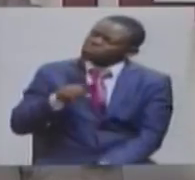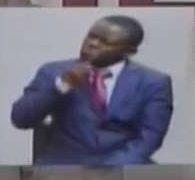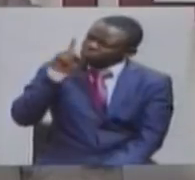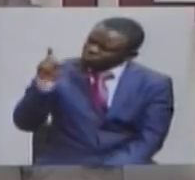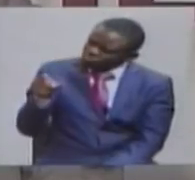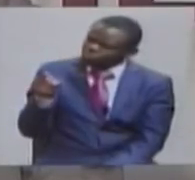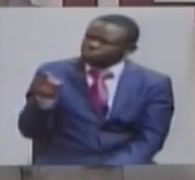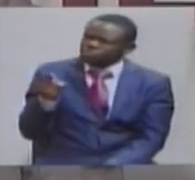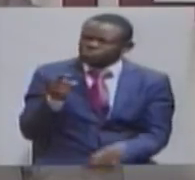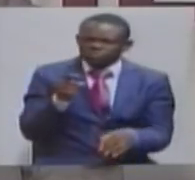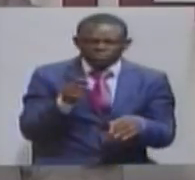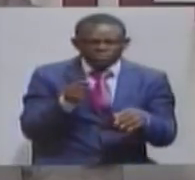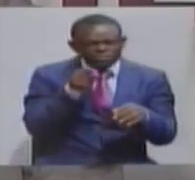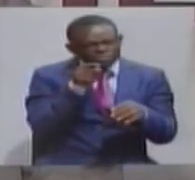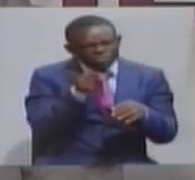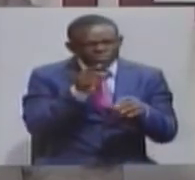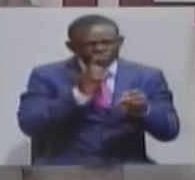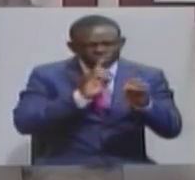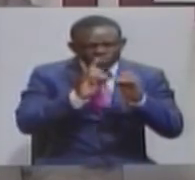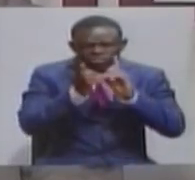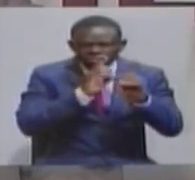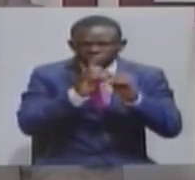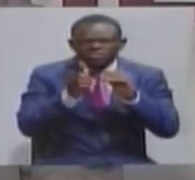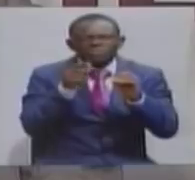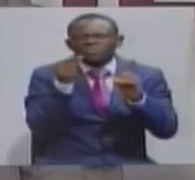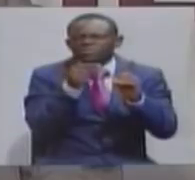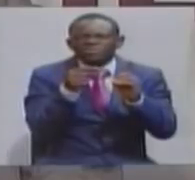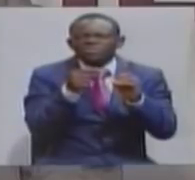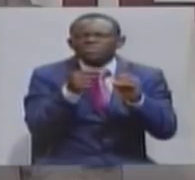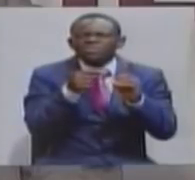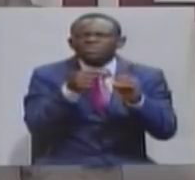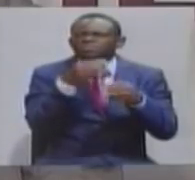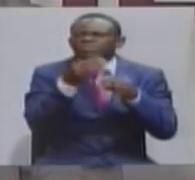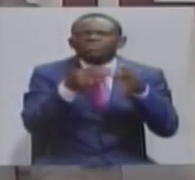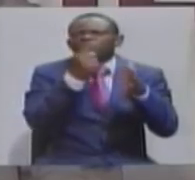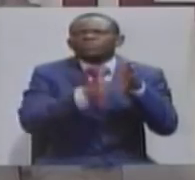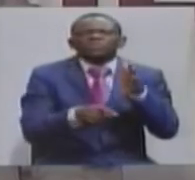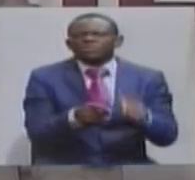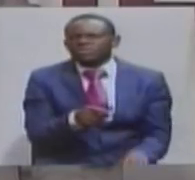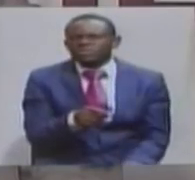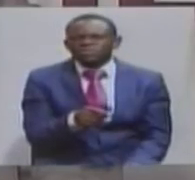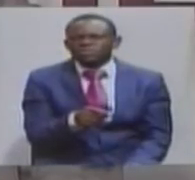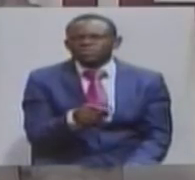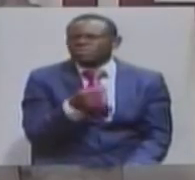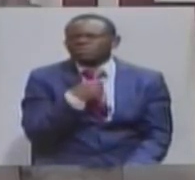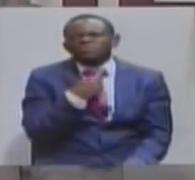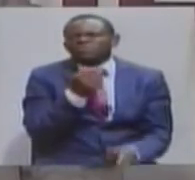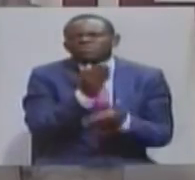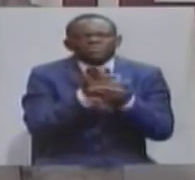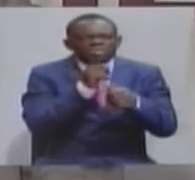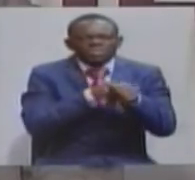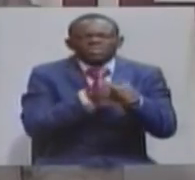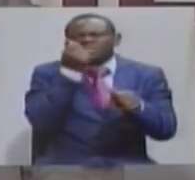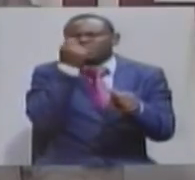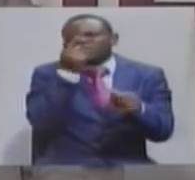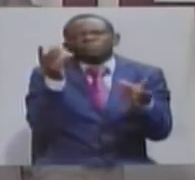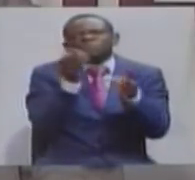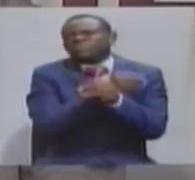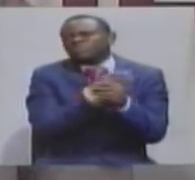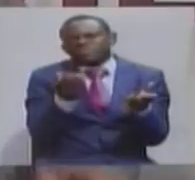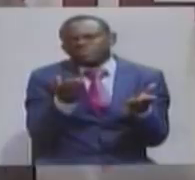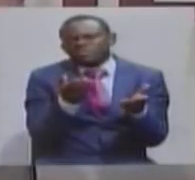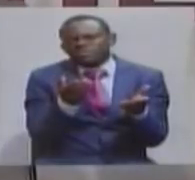is this animal called dialogue? And I'm getting completely disillusioned about it, because we seem to be talking about dialogue as